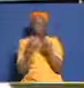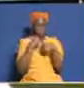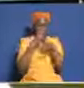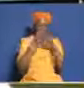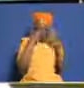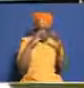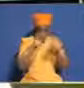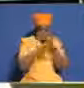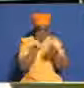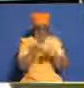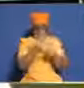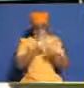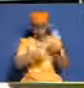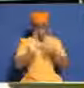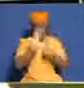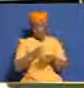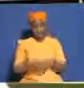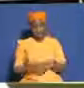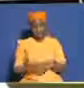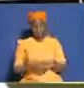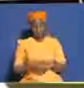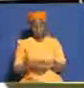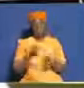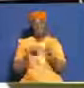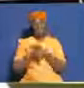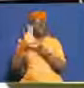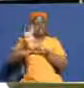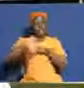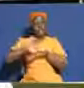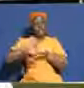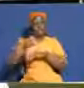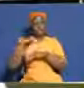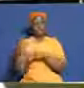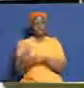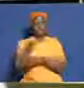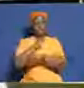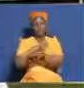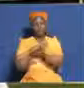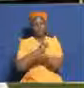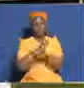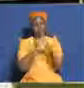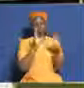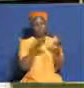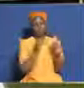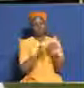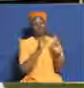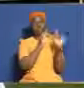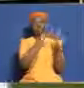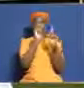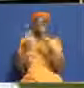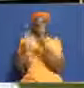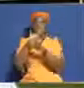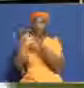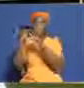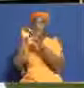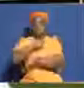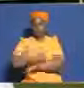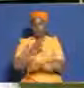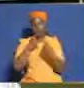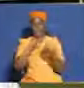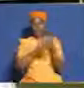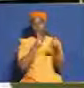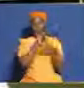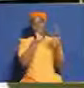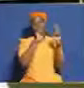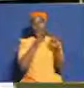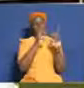Group. And that's a group that goes round through all the schools. They are talking about these issues because it's trending now, so they are going round